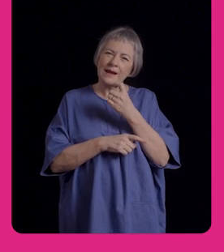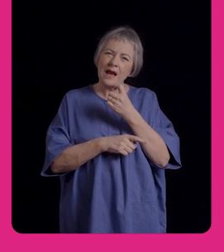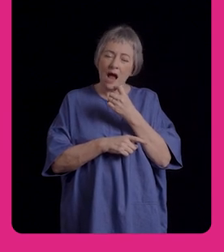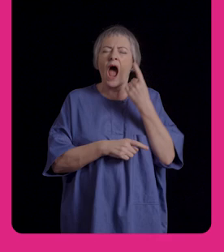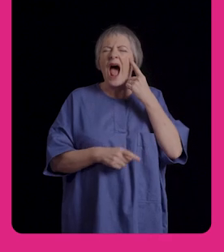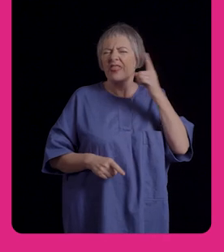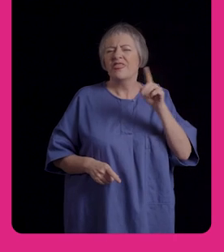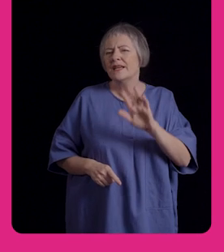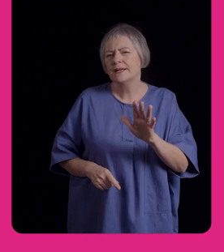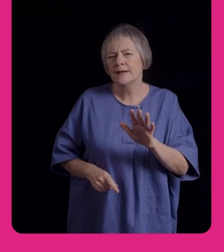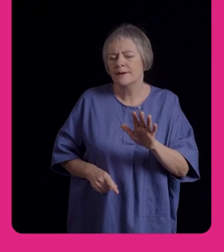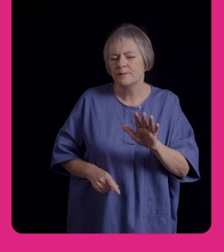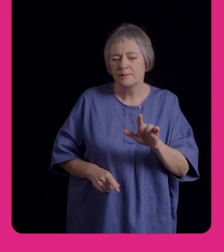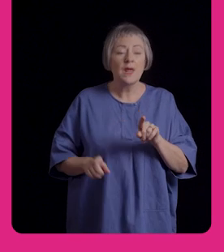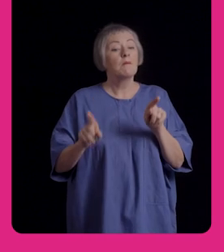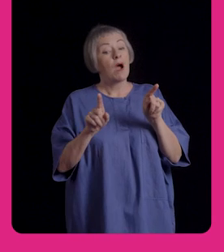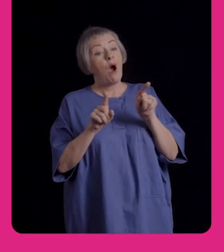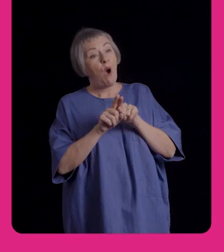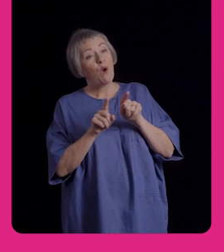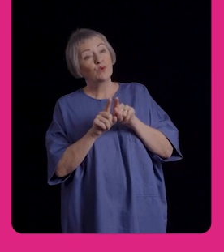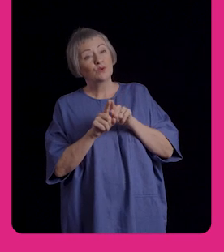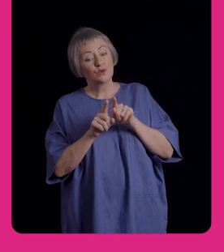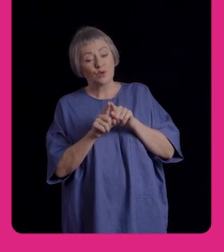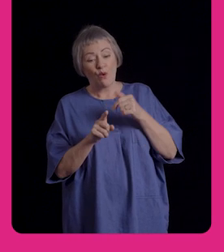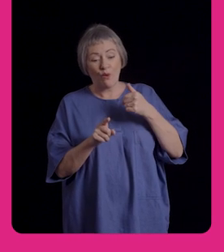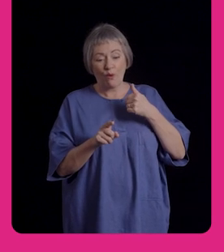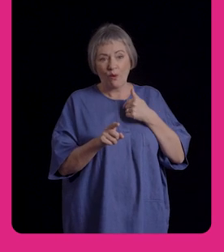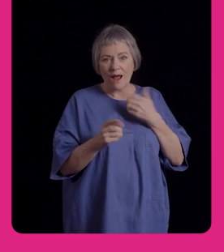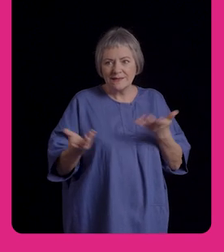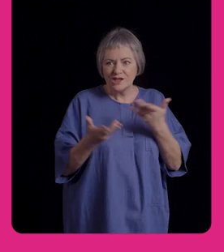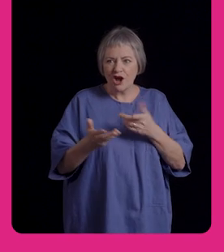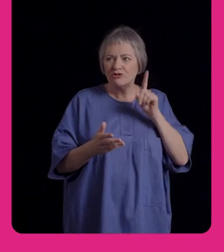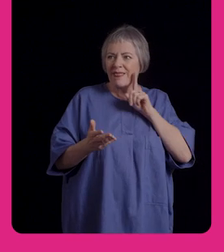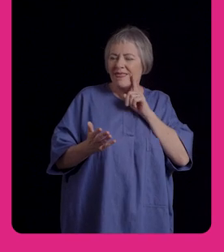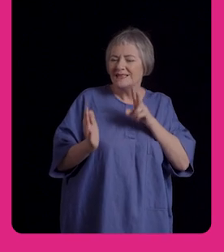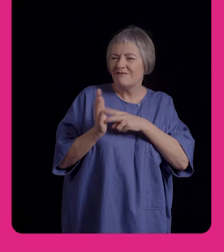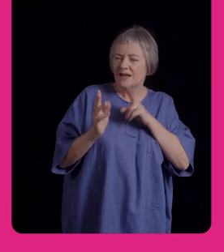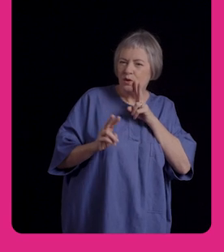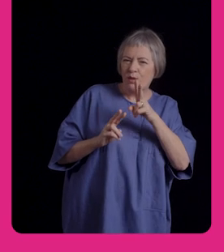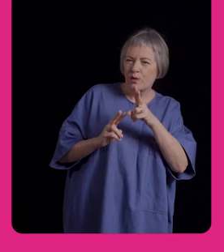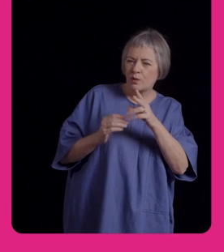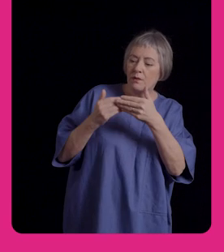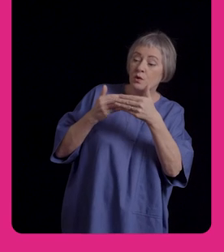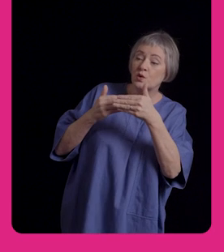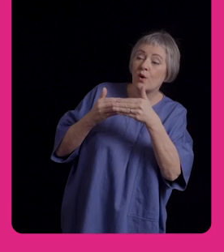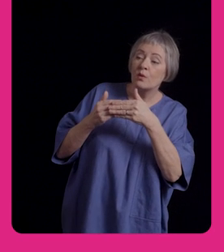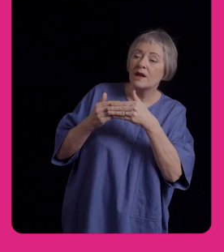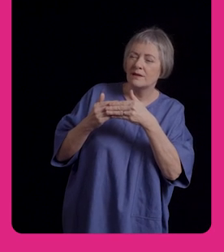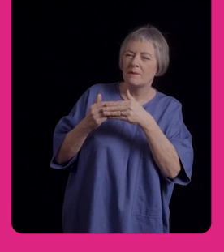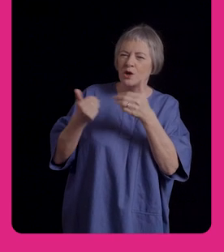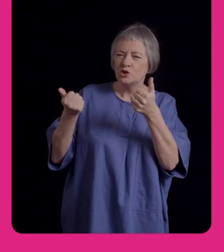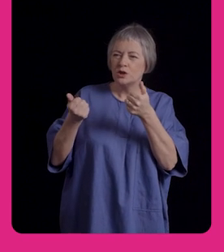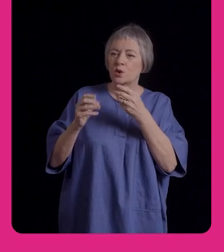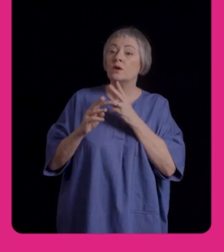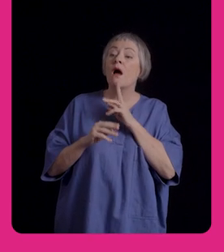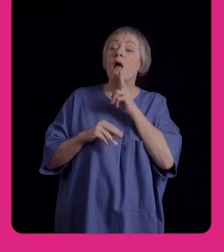can, I think. I also encourage Lady Vex to look through the next doorway because she's particularly good at looking through